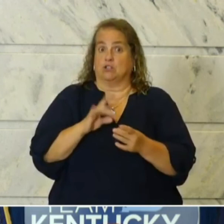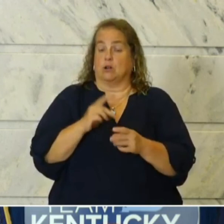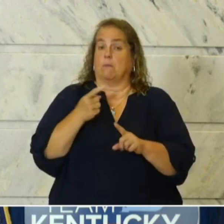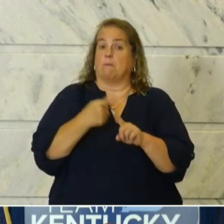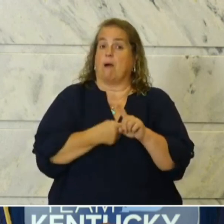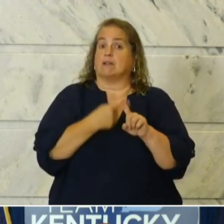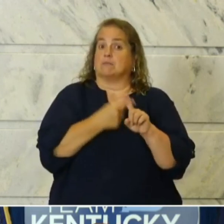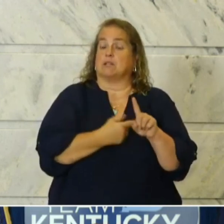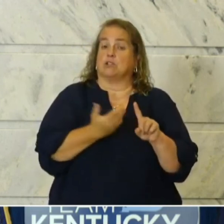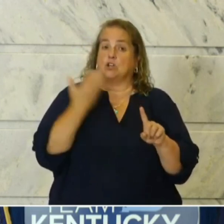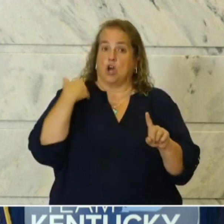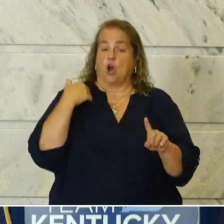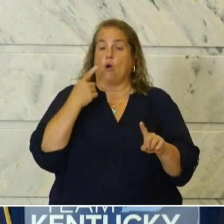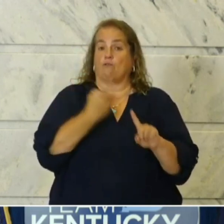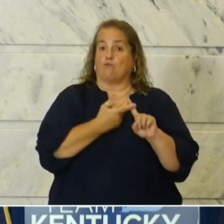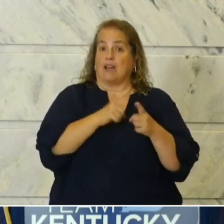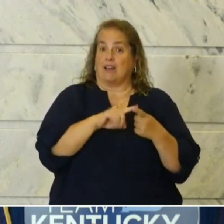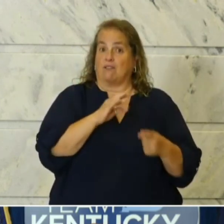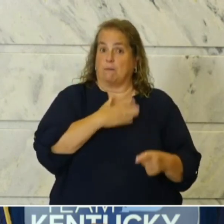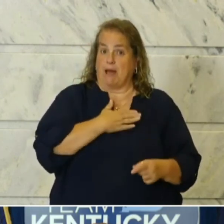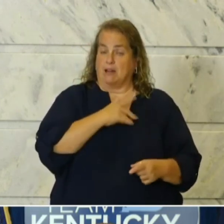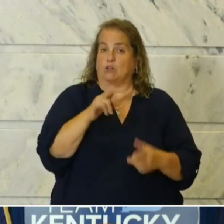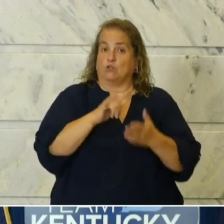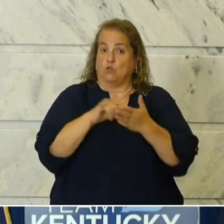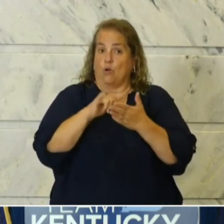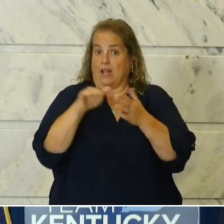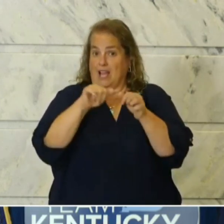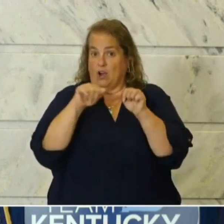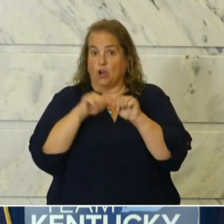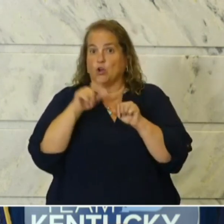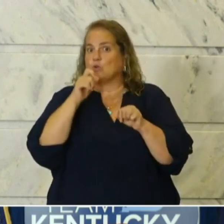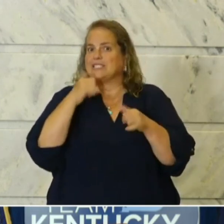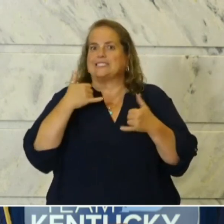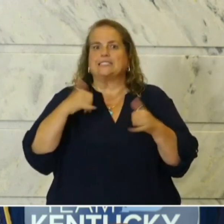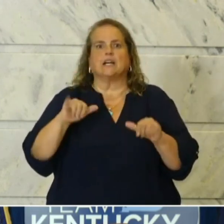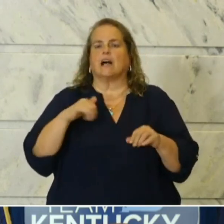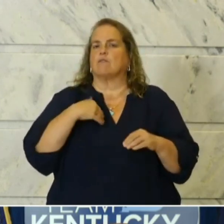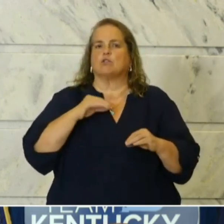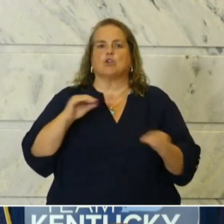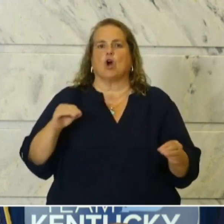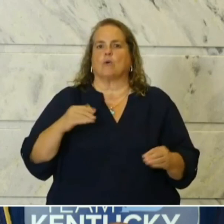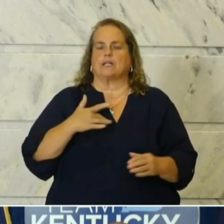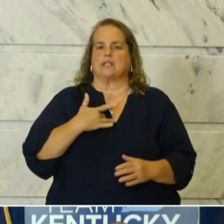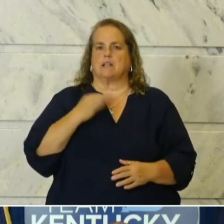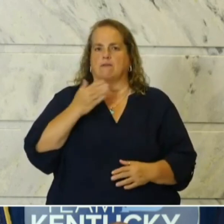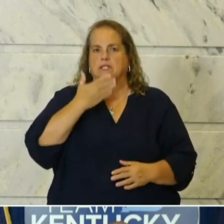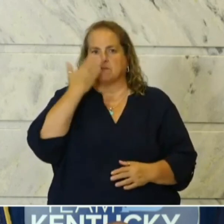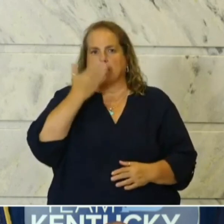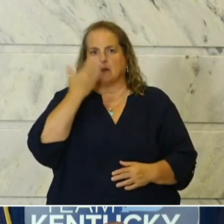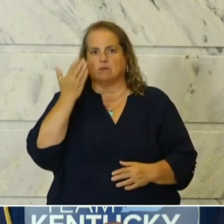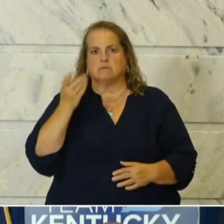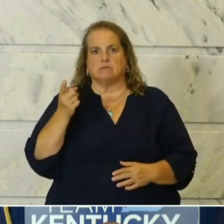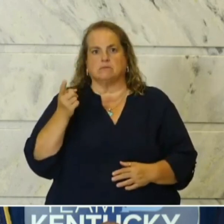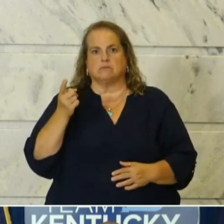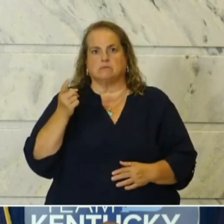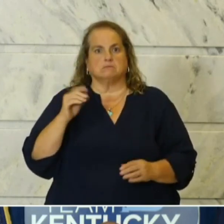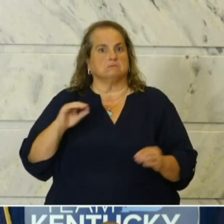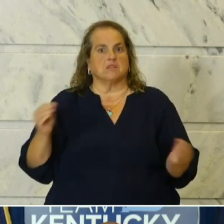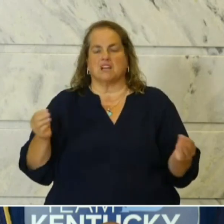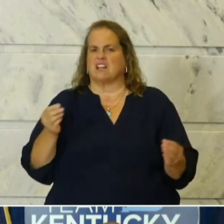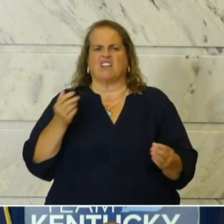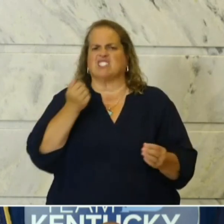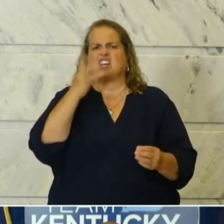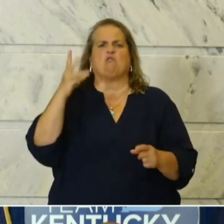infectious disease doctor up by the New York area who still doesn't have her sense of smell back normally, and she's multiple months after her